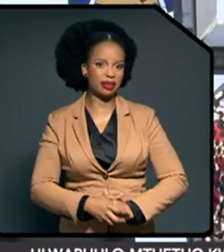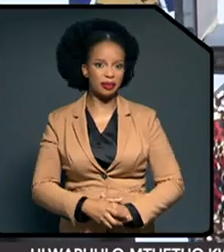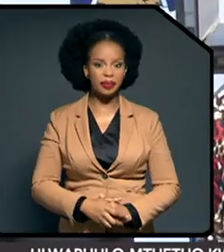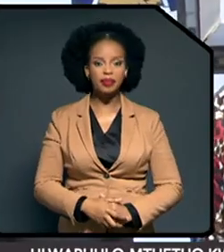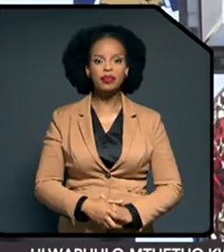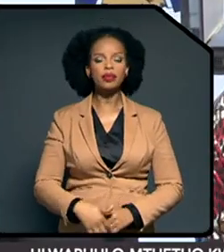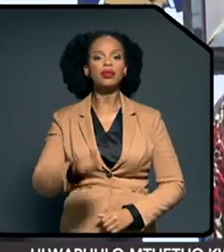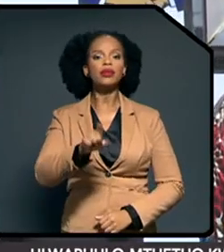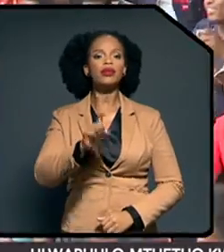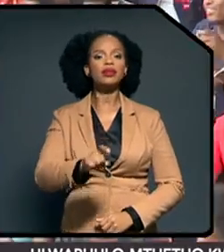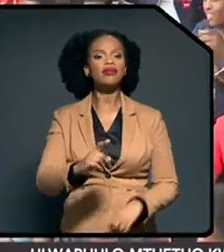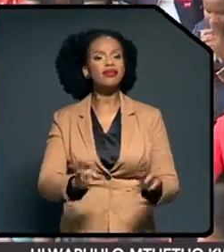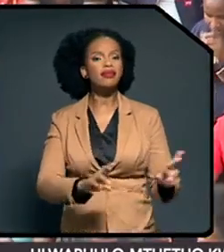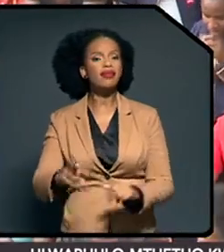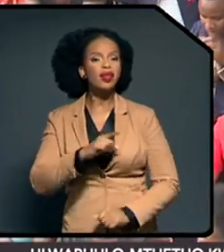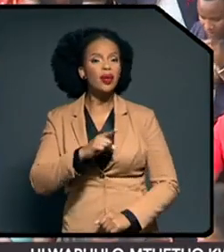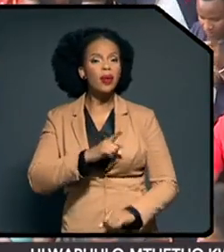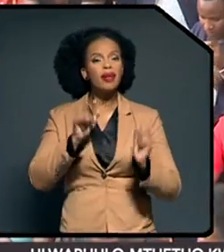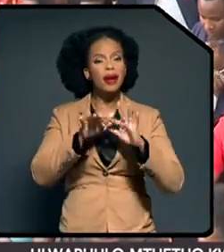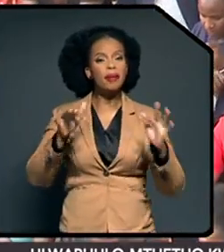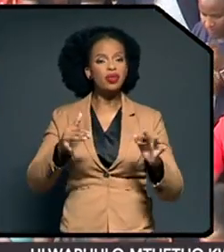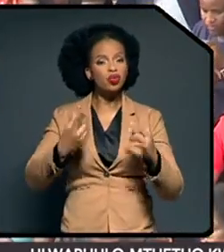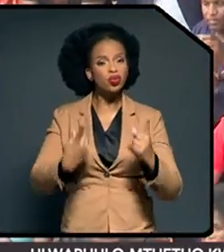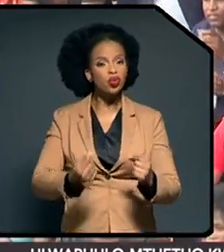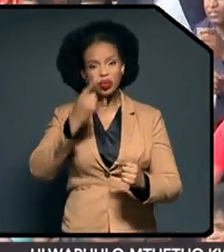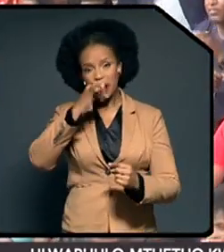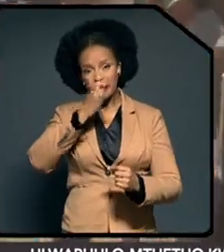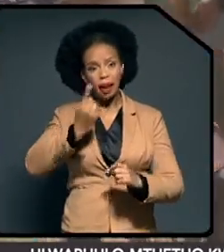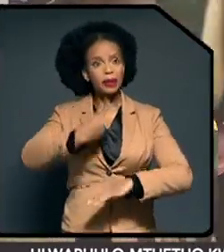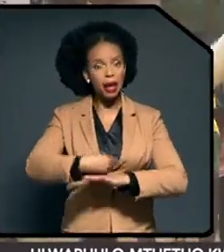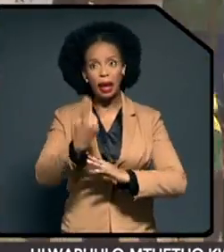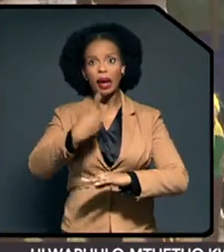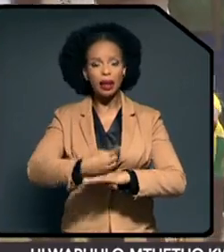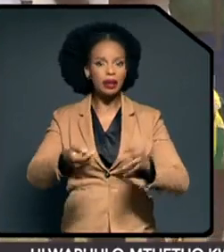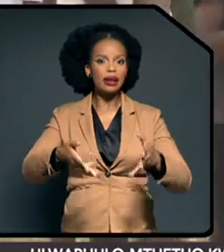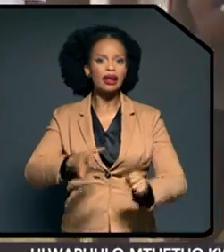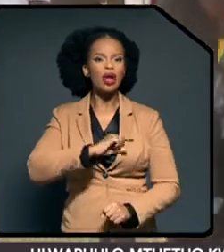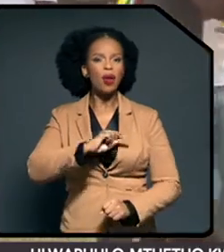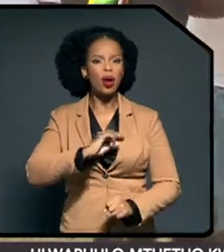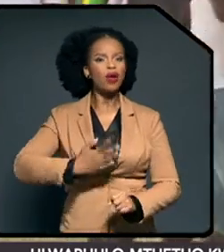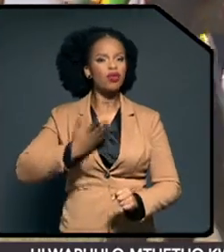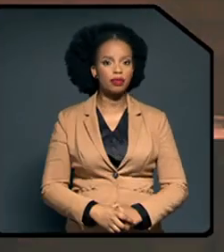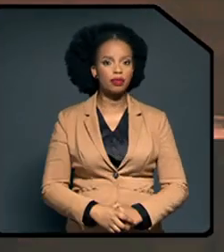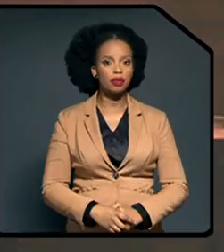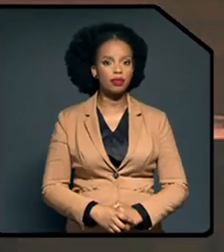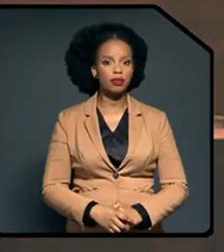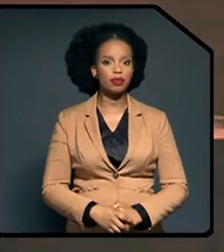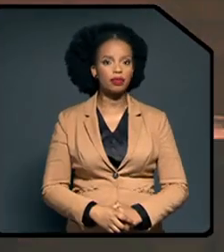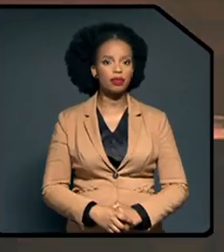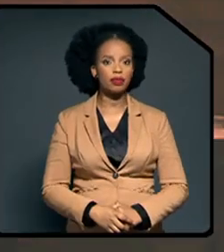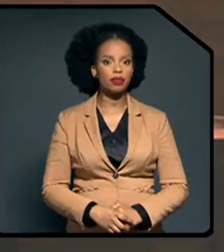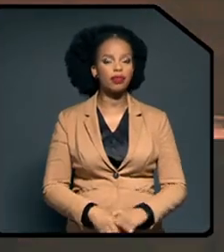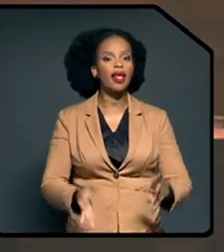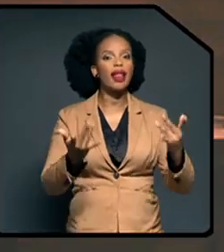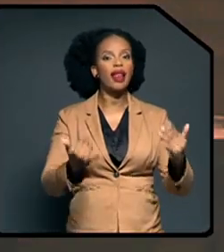nemigewo ezimisele ngokwaphula umthetho mihla le kweli phondo kwanokuzama ukunqanda amanani axhumayo okubulawa kwabantu.